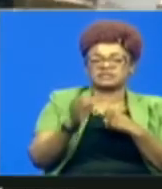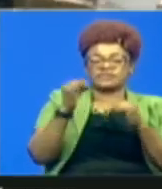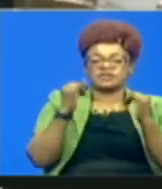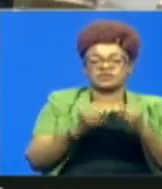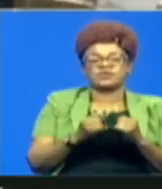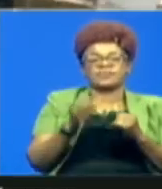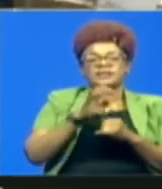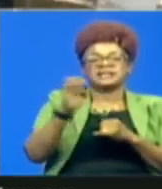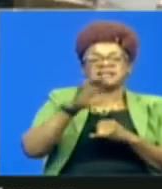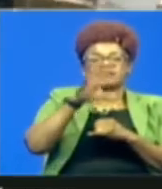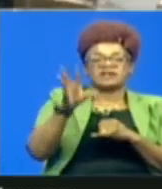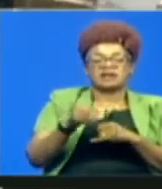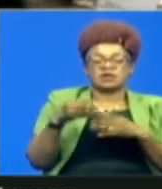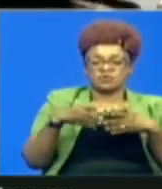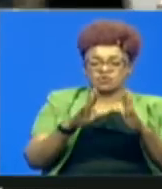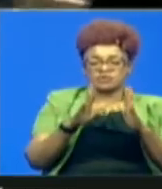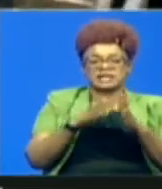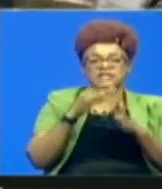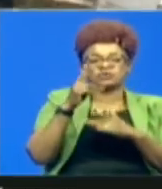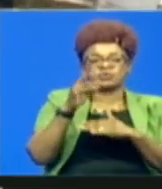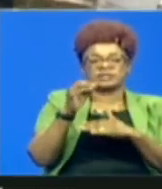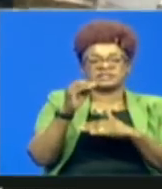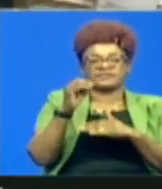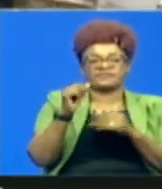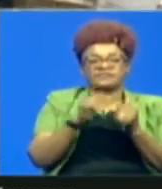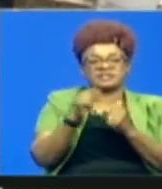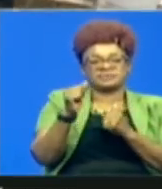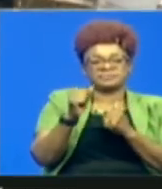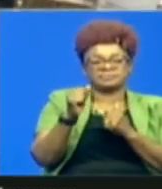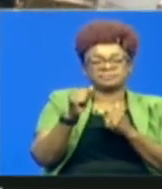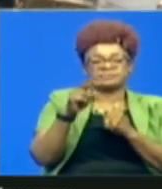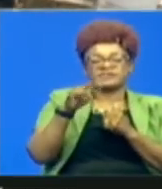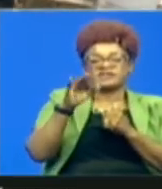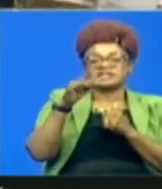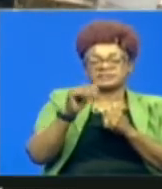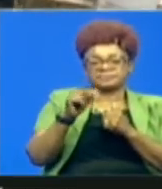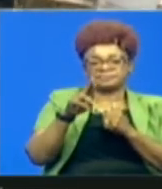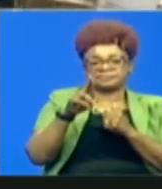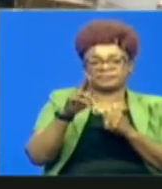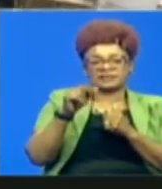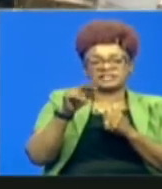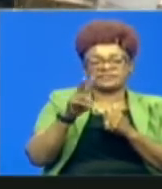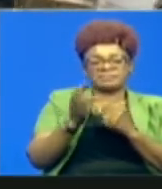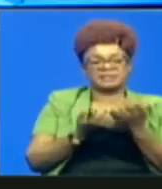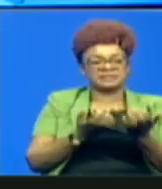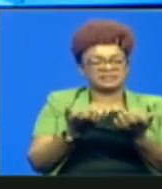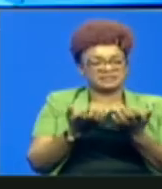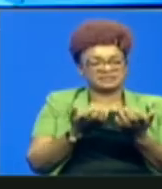African roads as at 2015. Victor Kiprop, NTV Business.